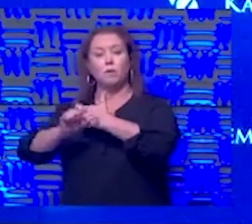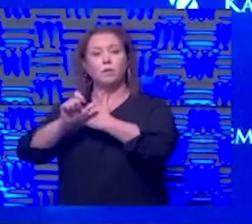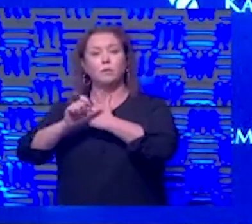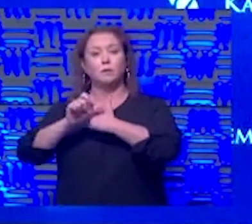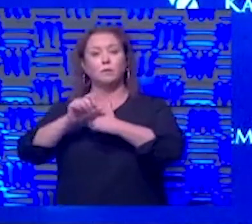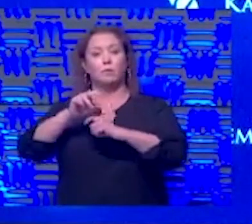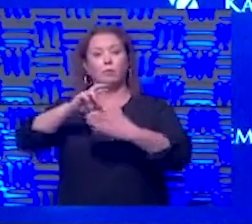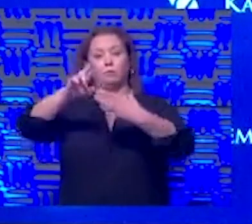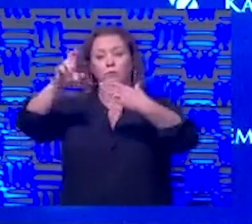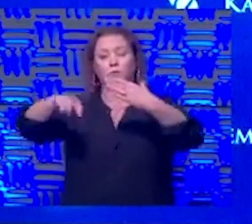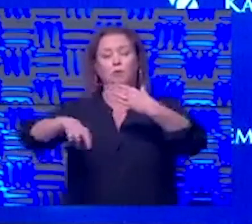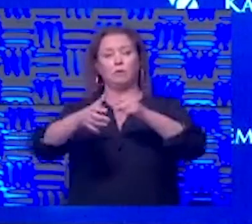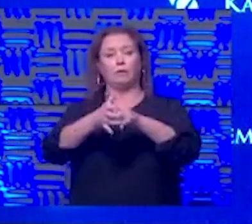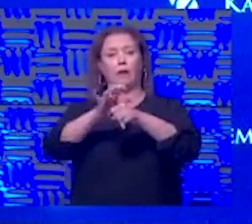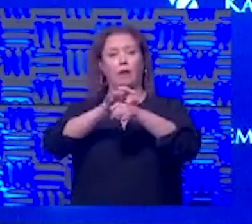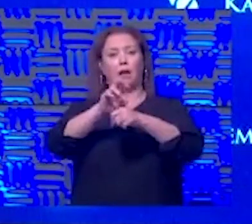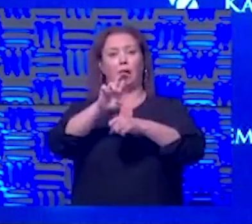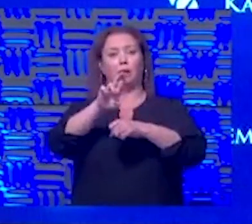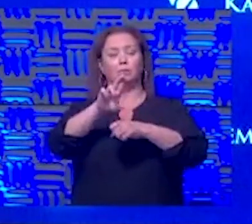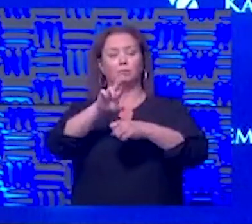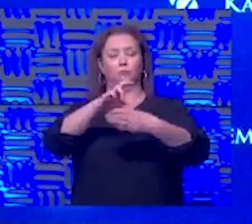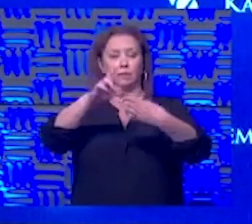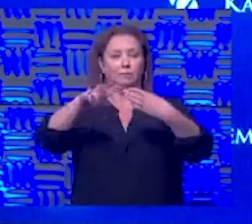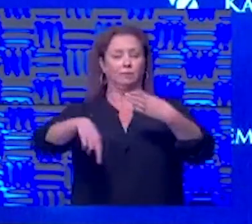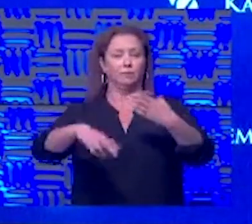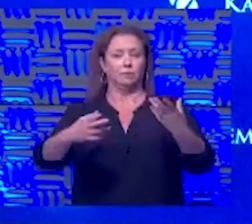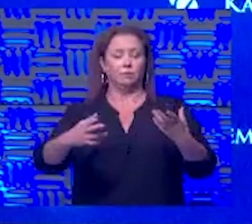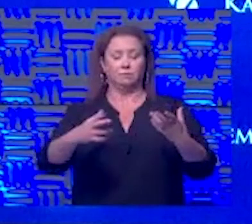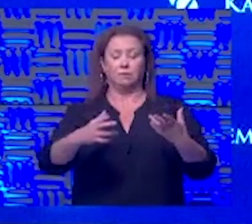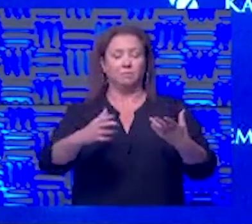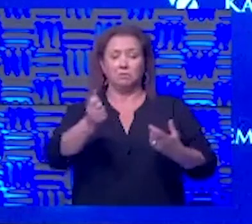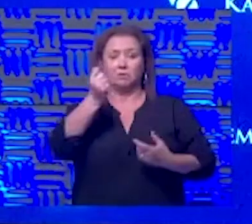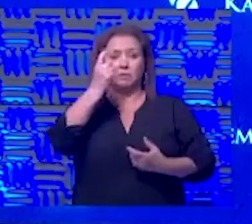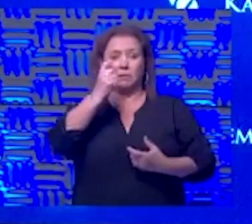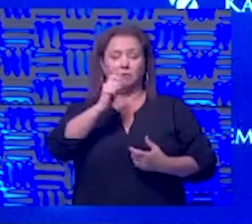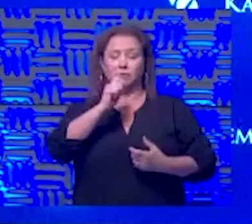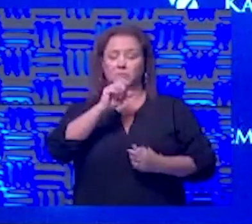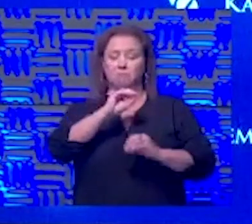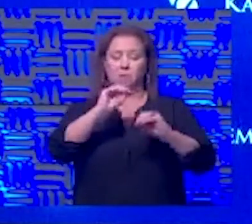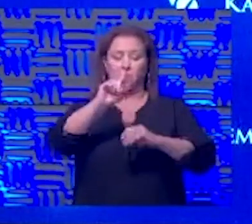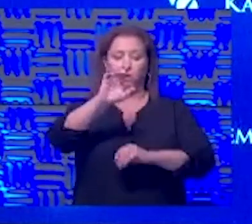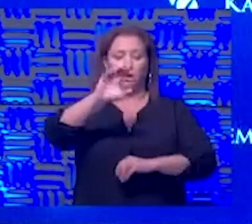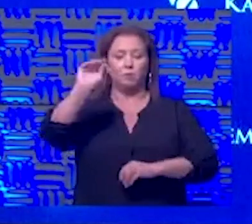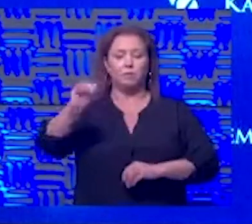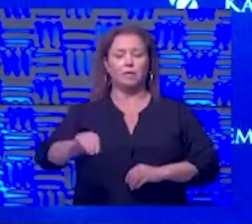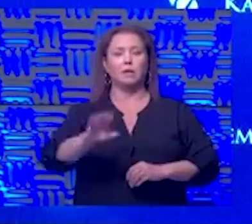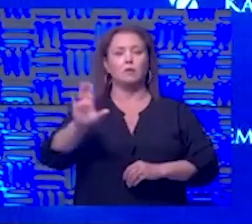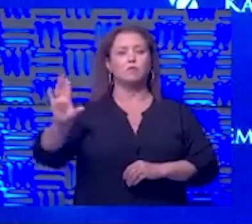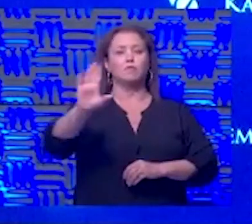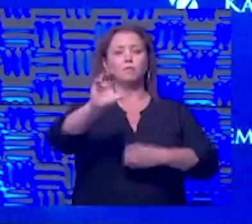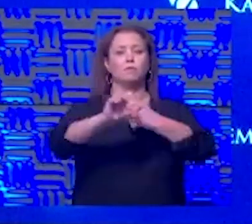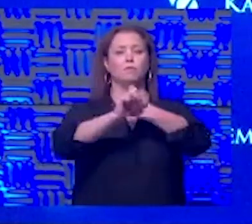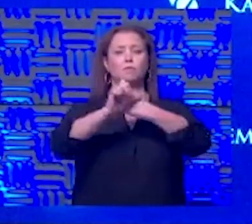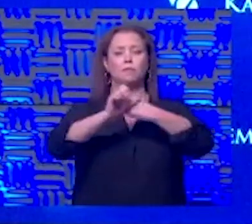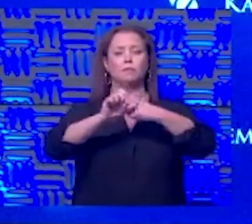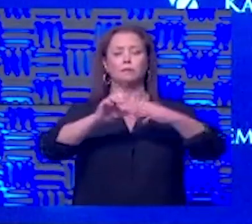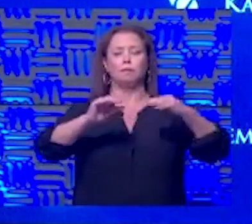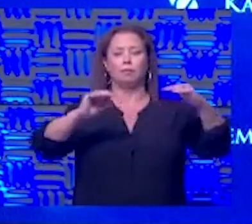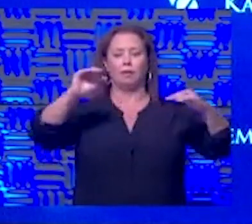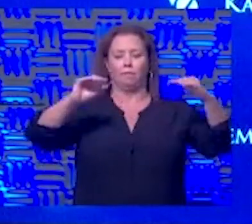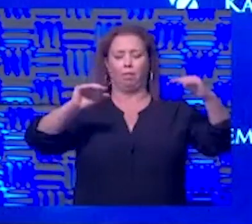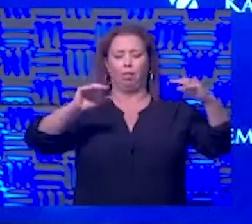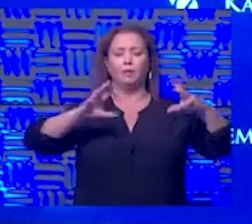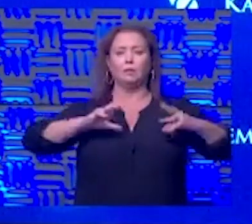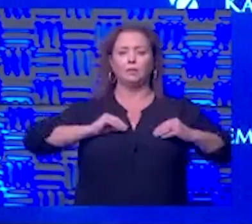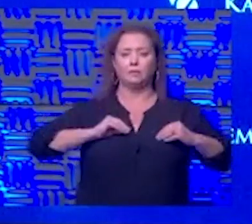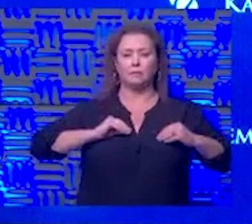bad outcome with COVID, knowing that even that can be a gamble. And so you just have to decide, where's my risk tolerance going to lie, and how am I going to handle that